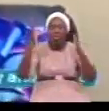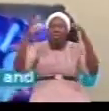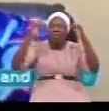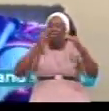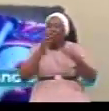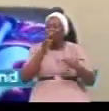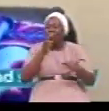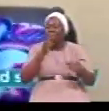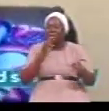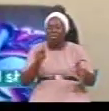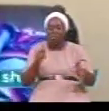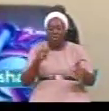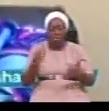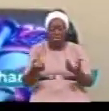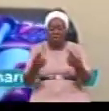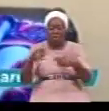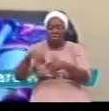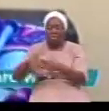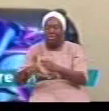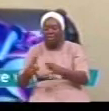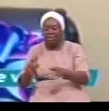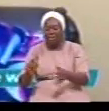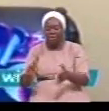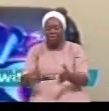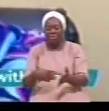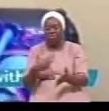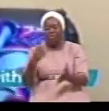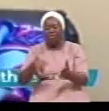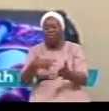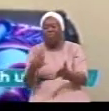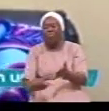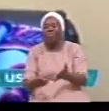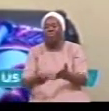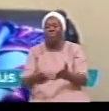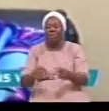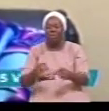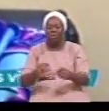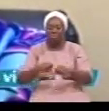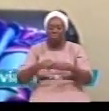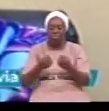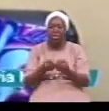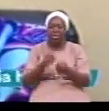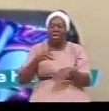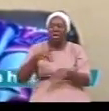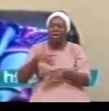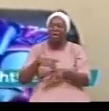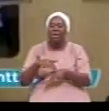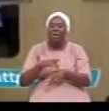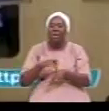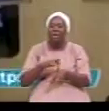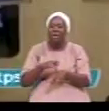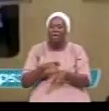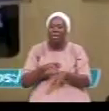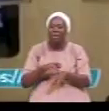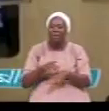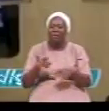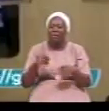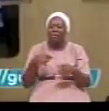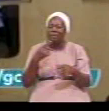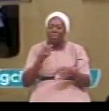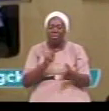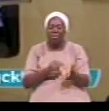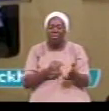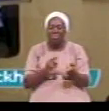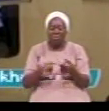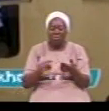floor slid my leg and I fell and broke my foot. And then I called a nurse to help me to treat it.